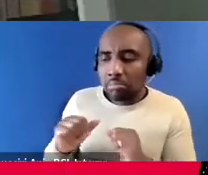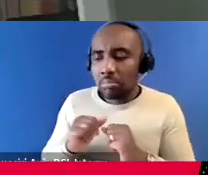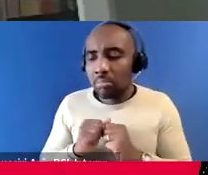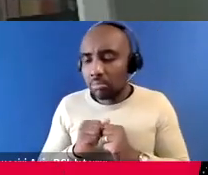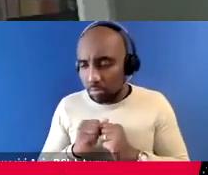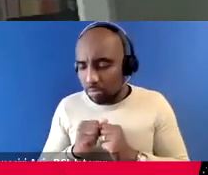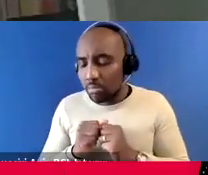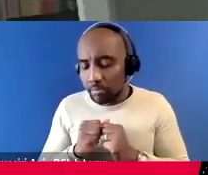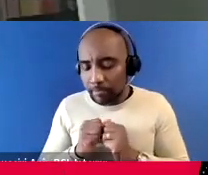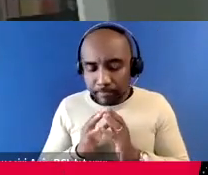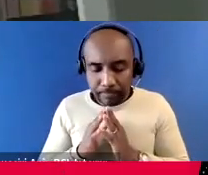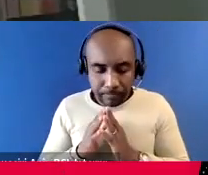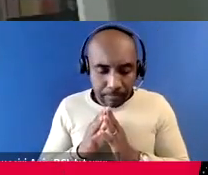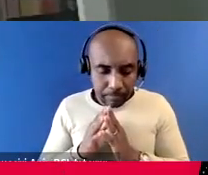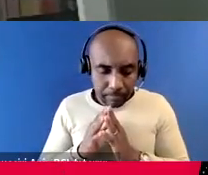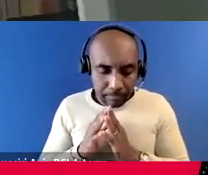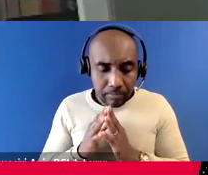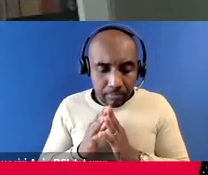journalists in Turkey that